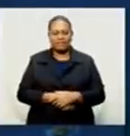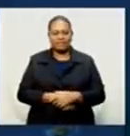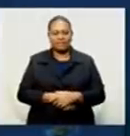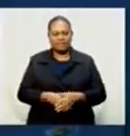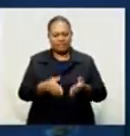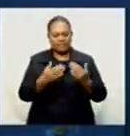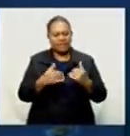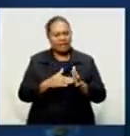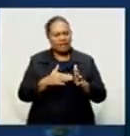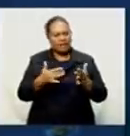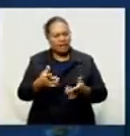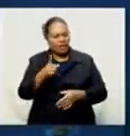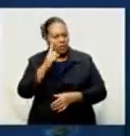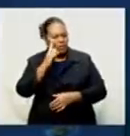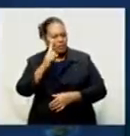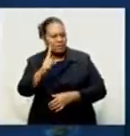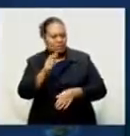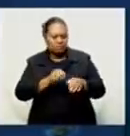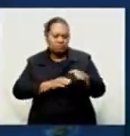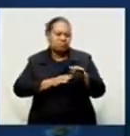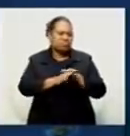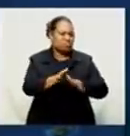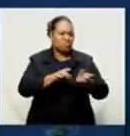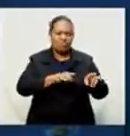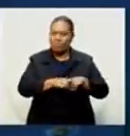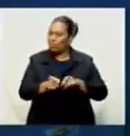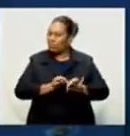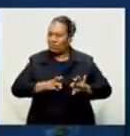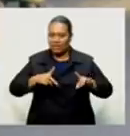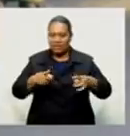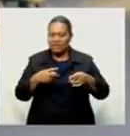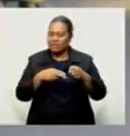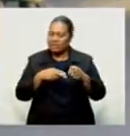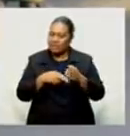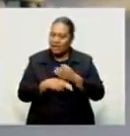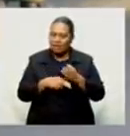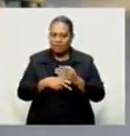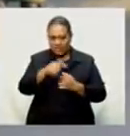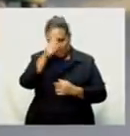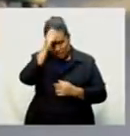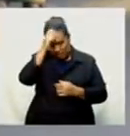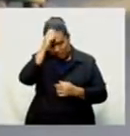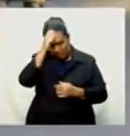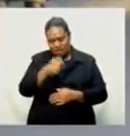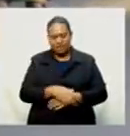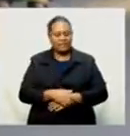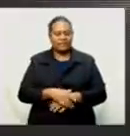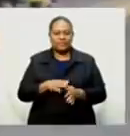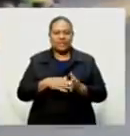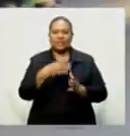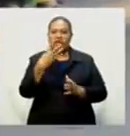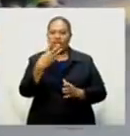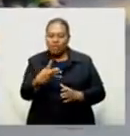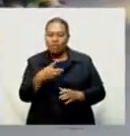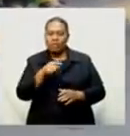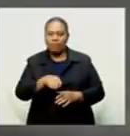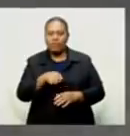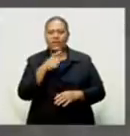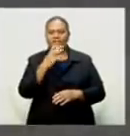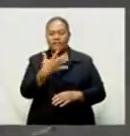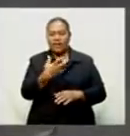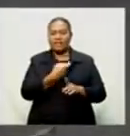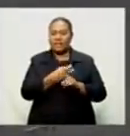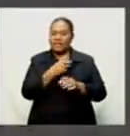We have noticed price increase on a lot of items here in Tavua. Some shops are selling 4.5 kg gas cylinders